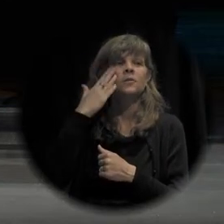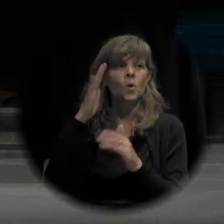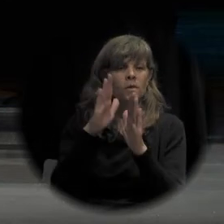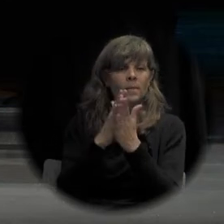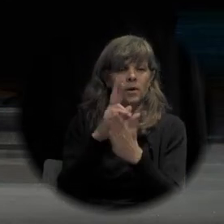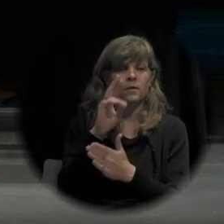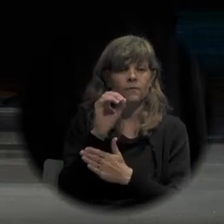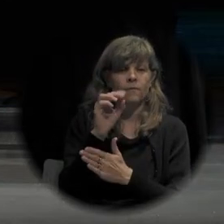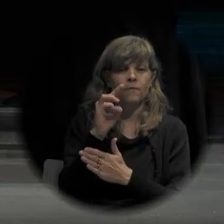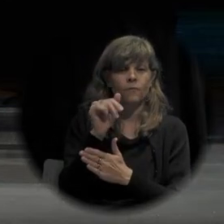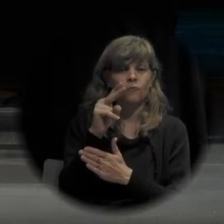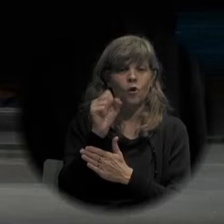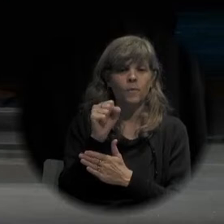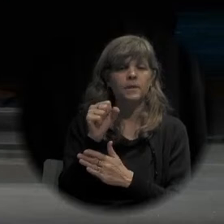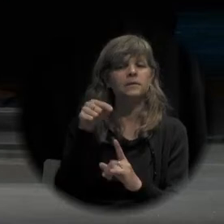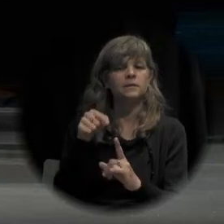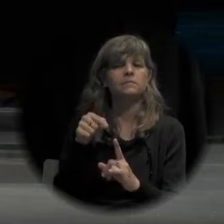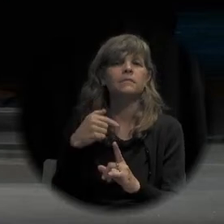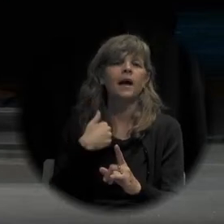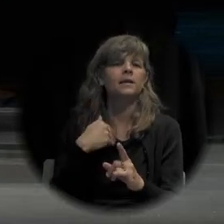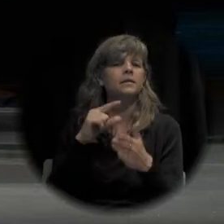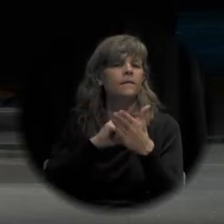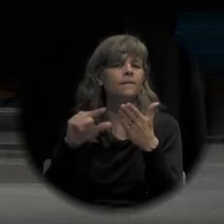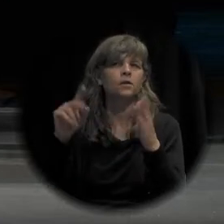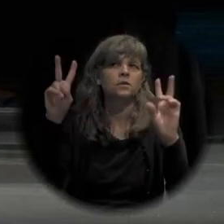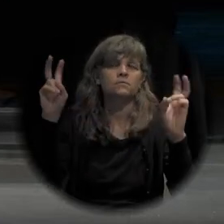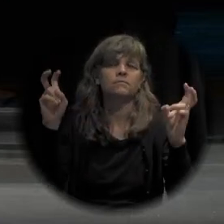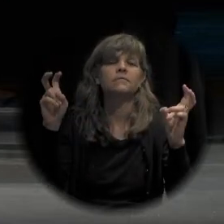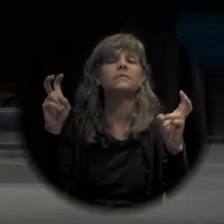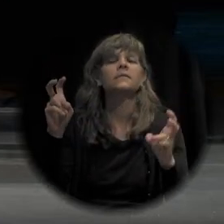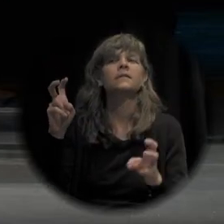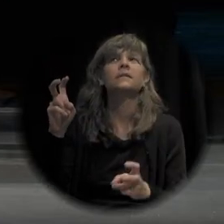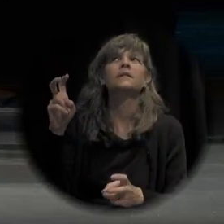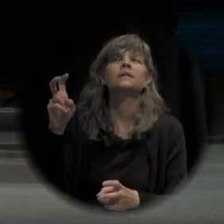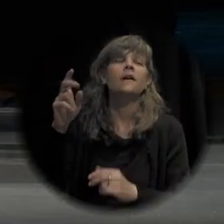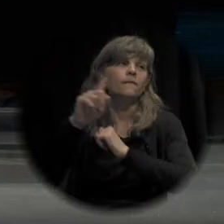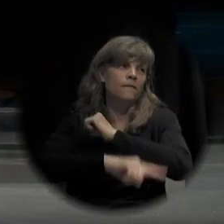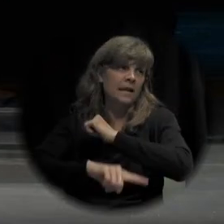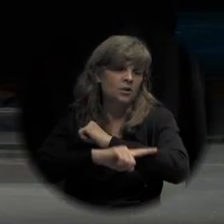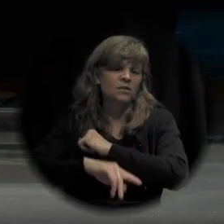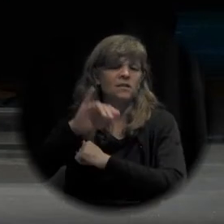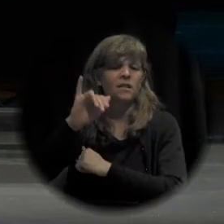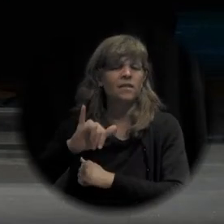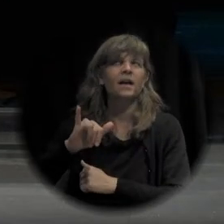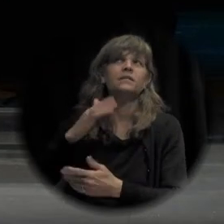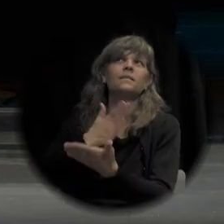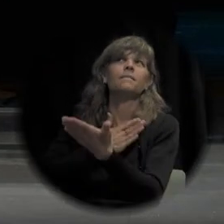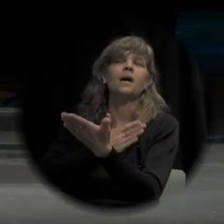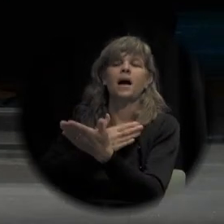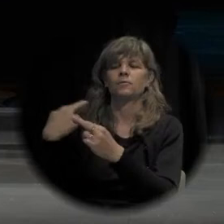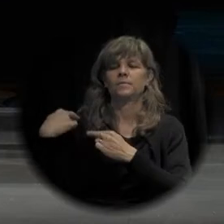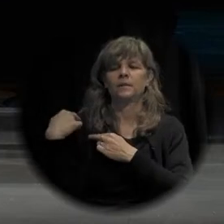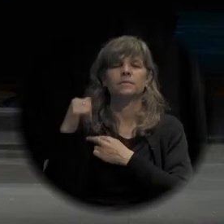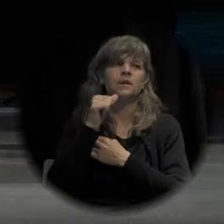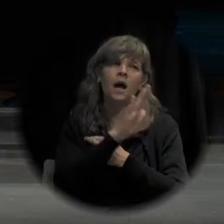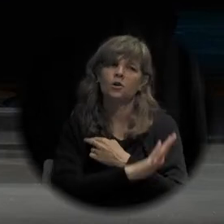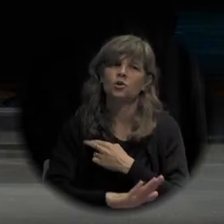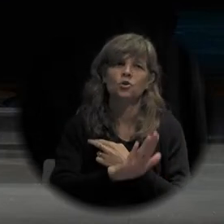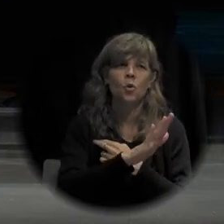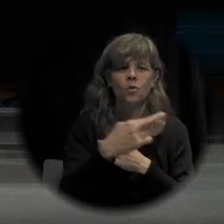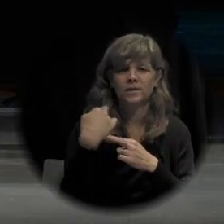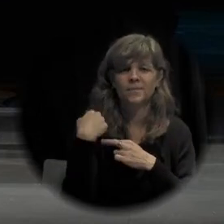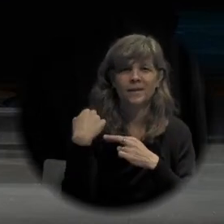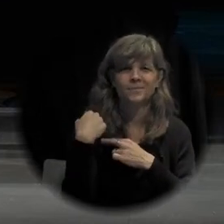Lord. David is responding consistently with what God has said